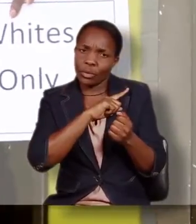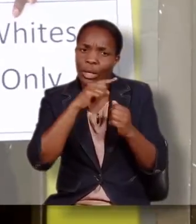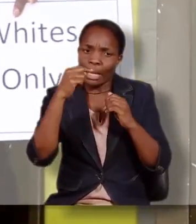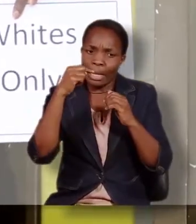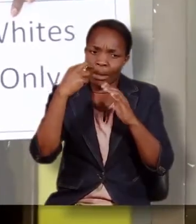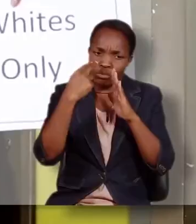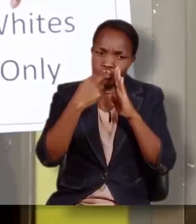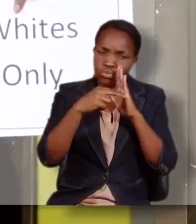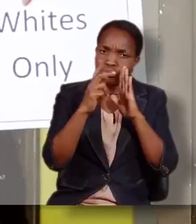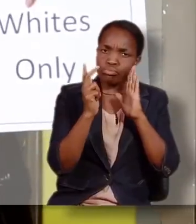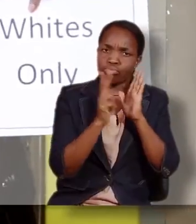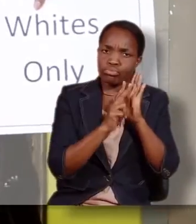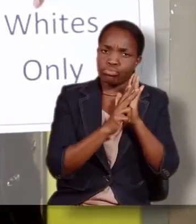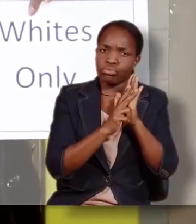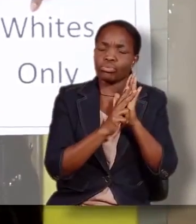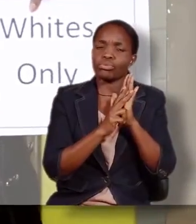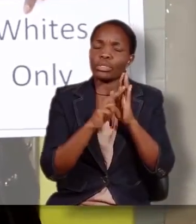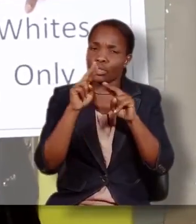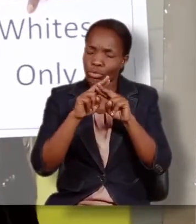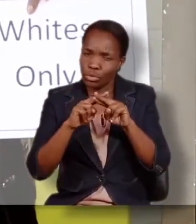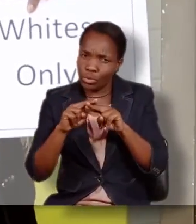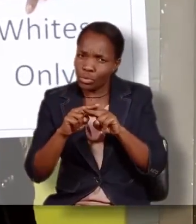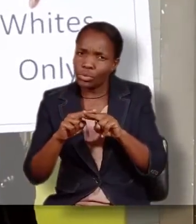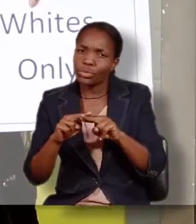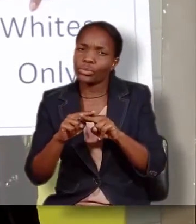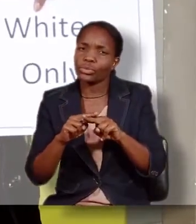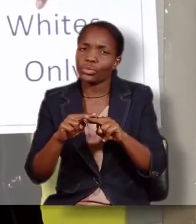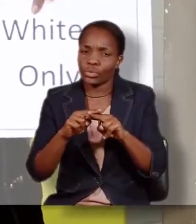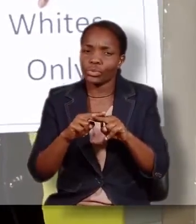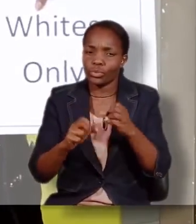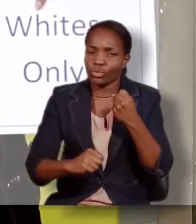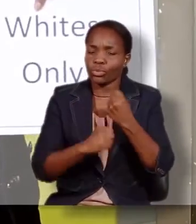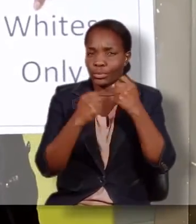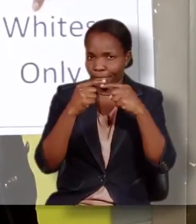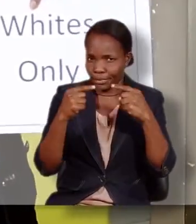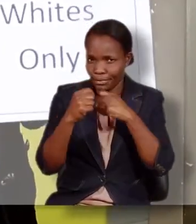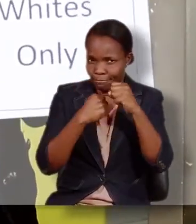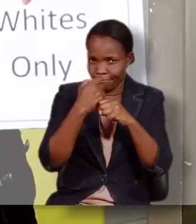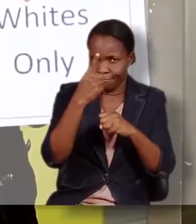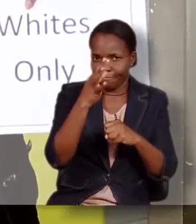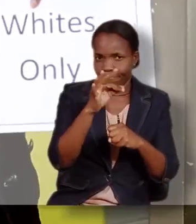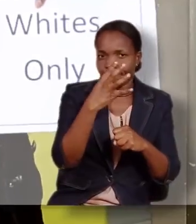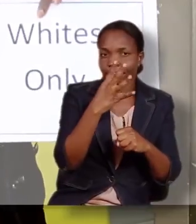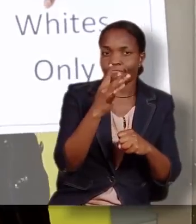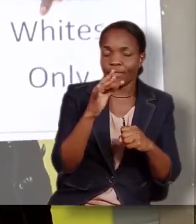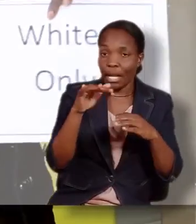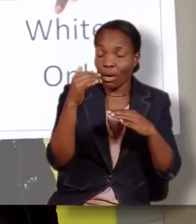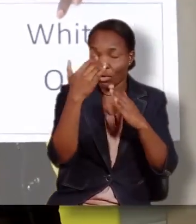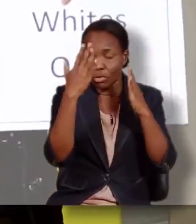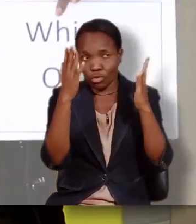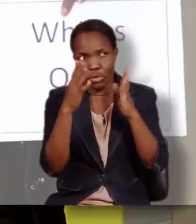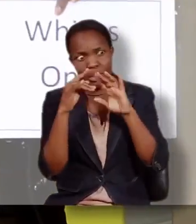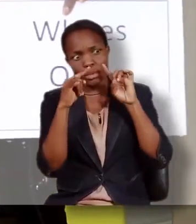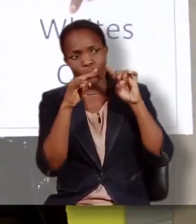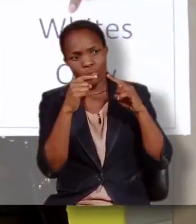legislated apartheid, the types of laws that constituted apartheid in the 1948 period, and how the world viewed